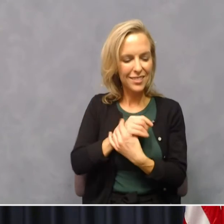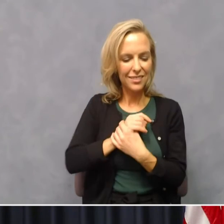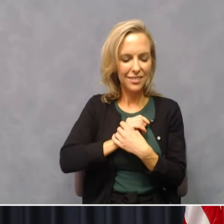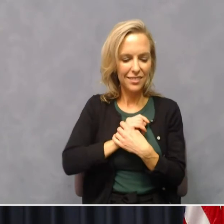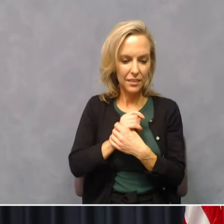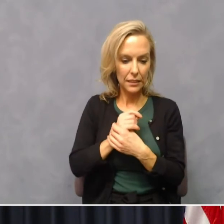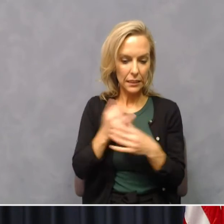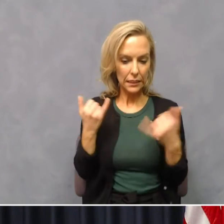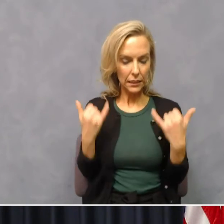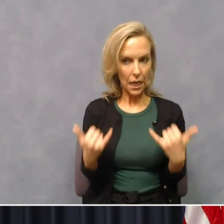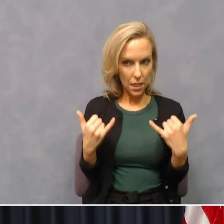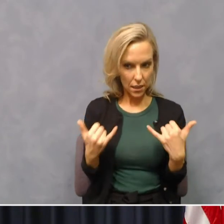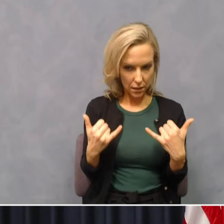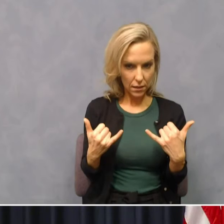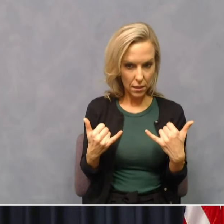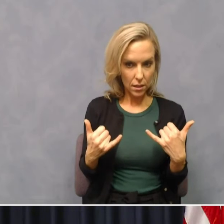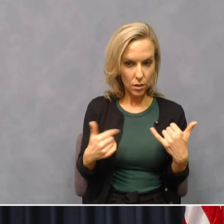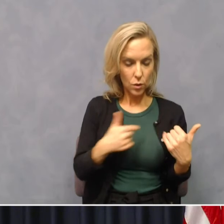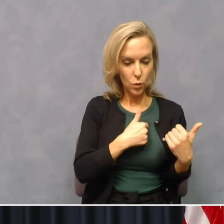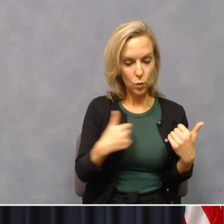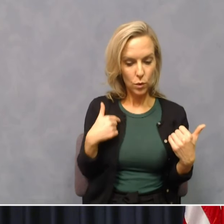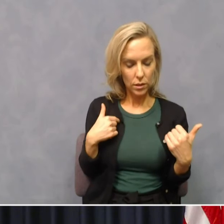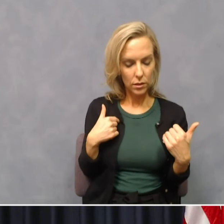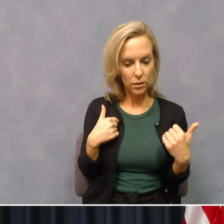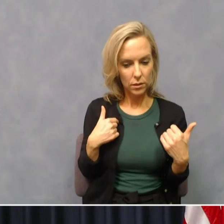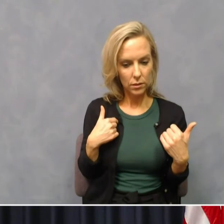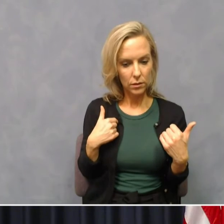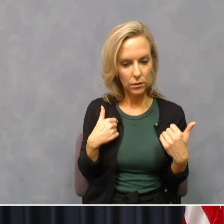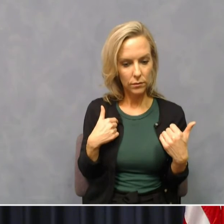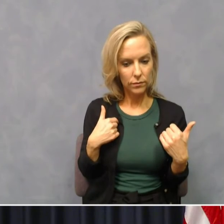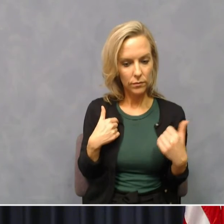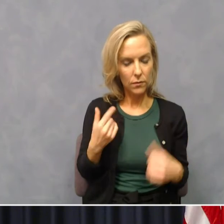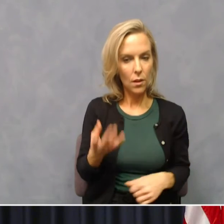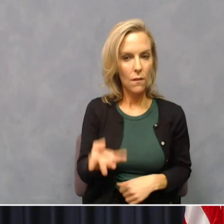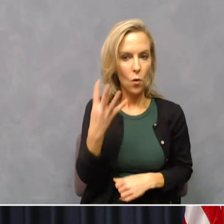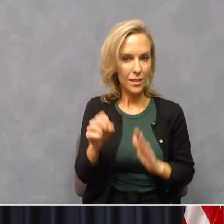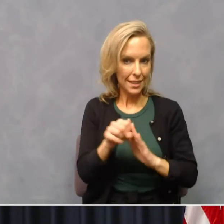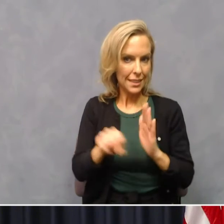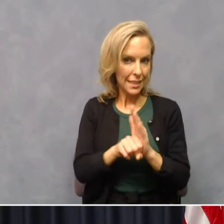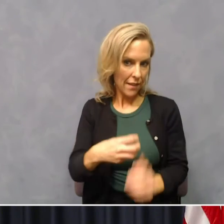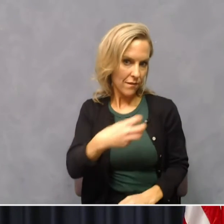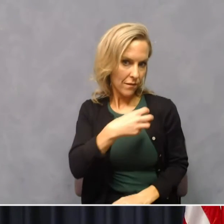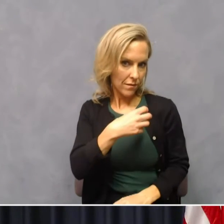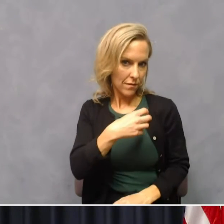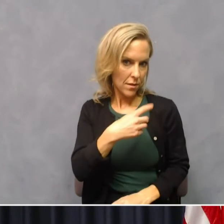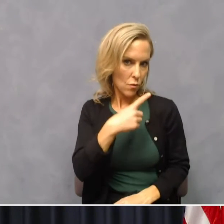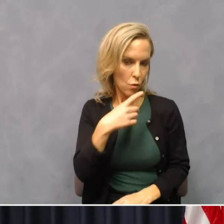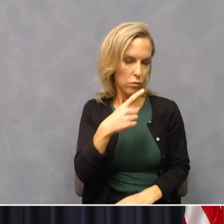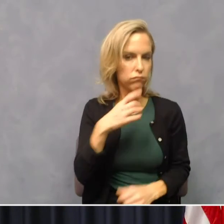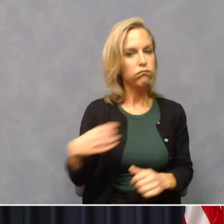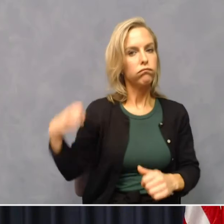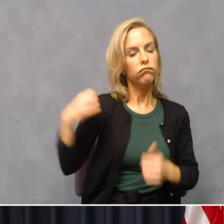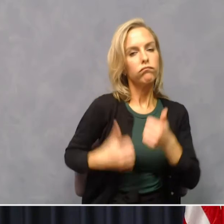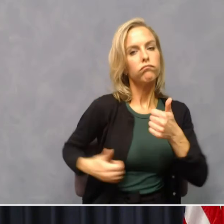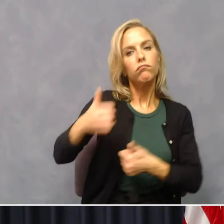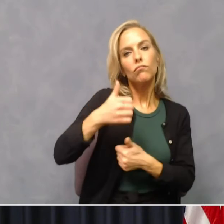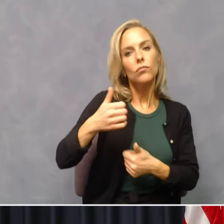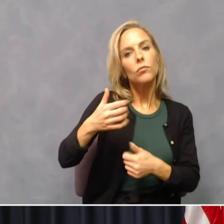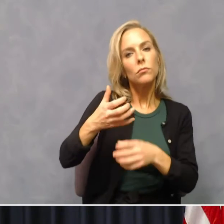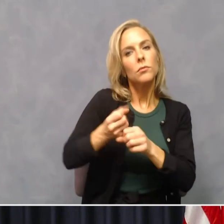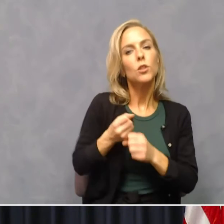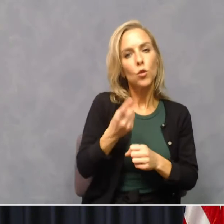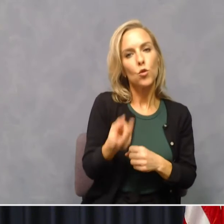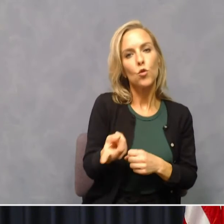Today, we had 4 state officials get their vaccination, 2 Supreme Court justices and 2